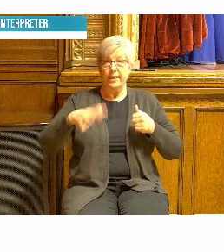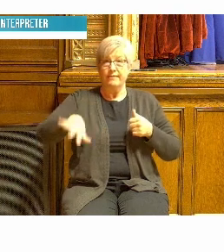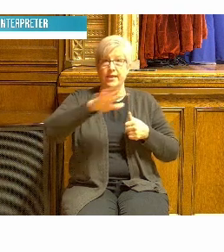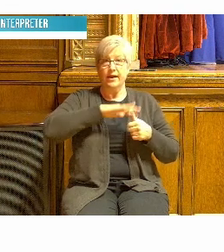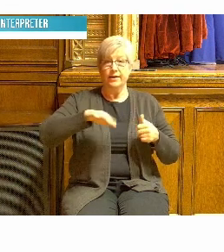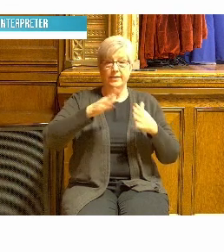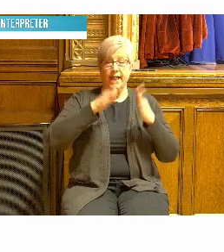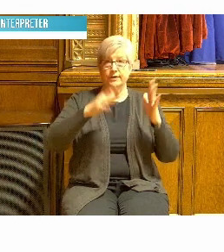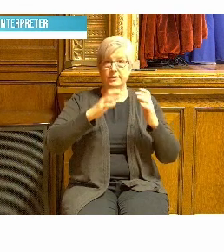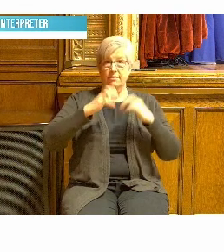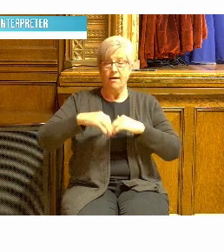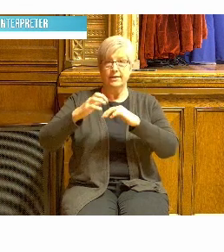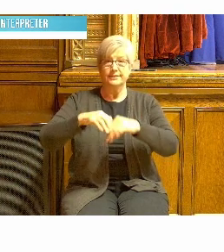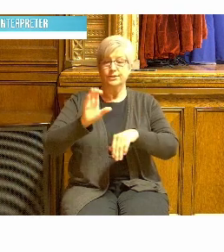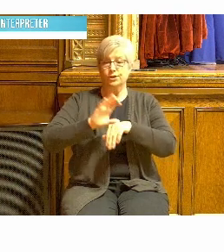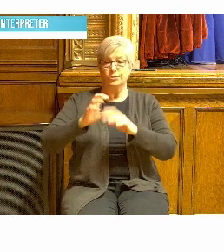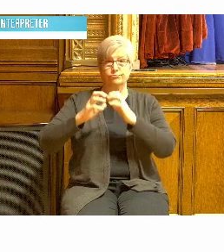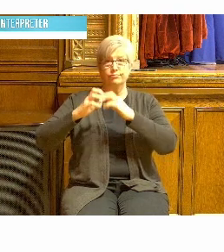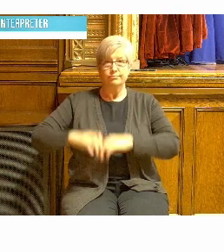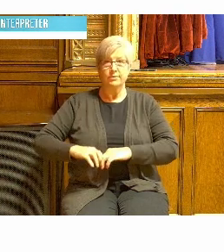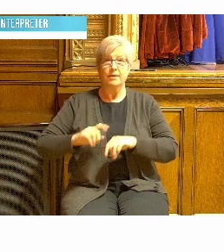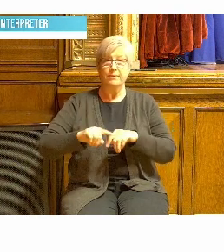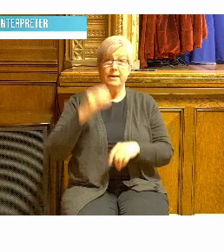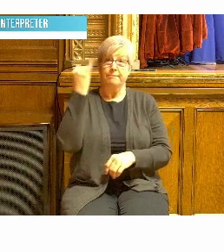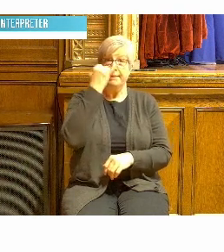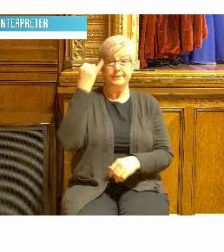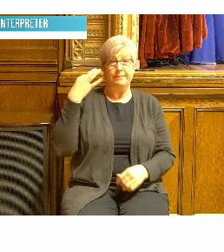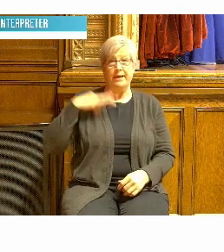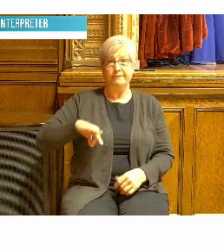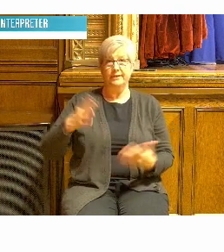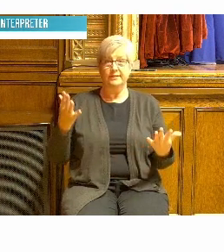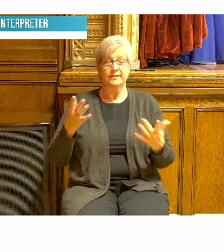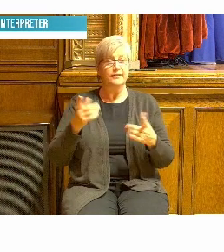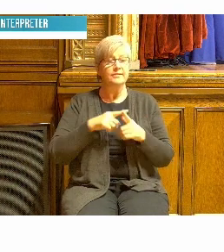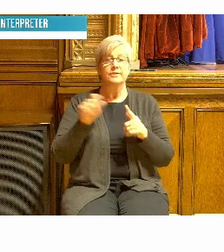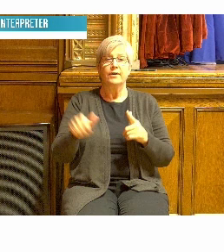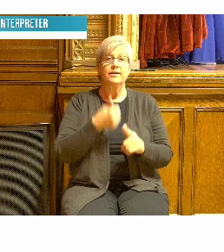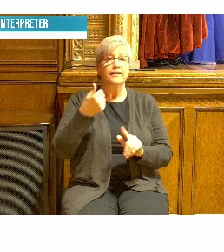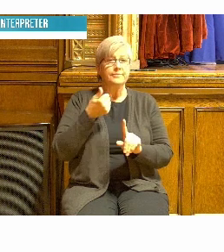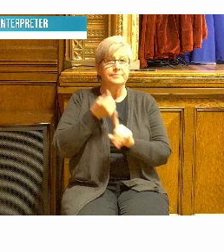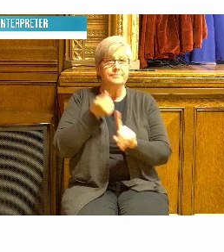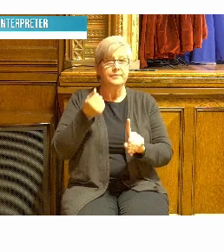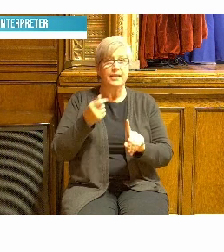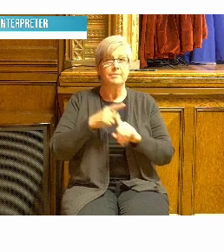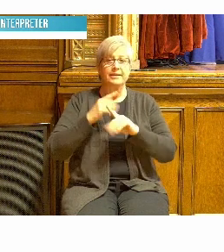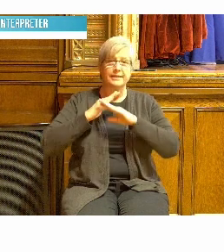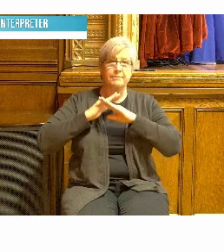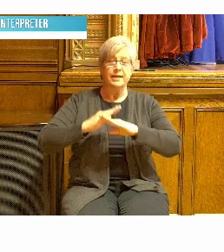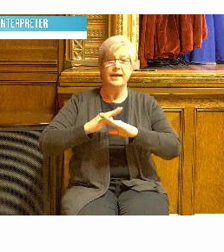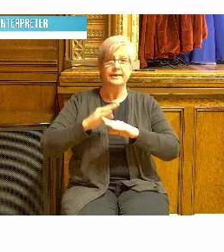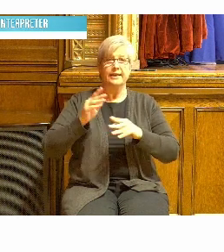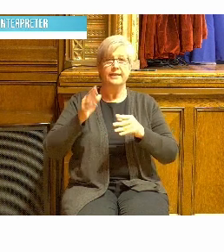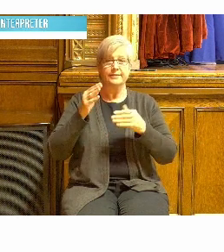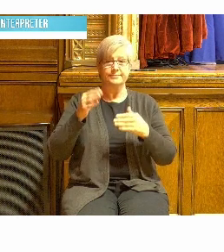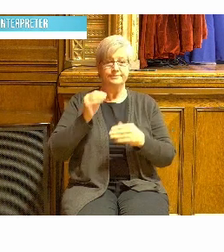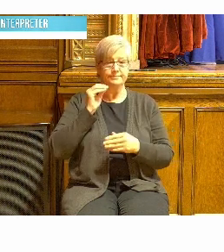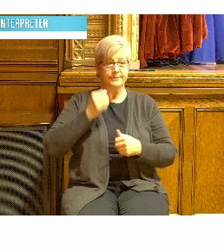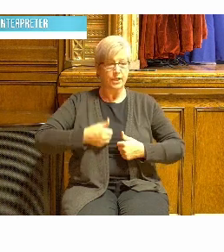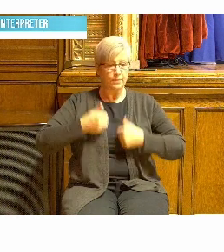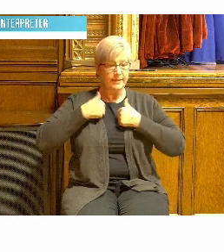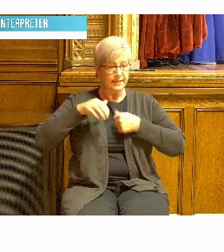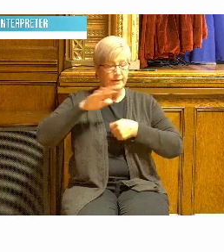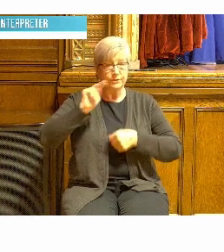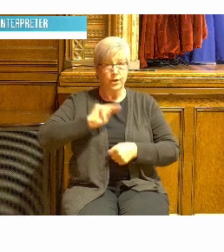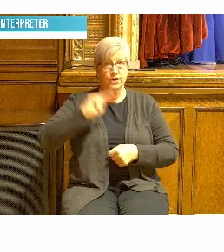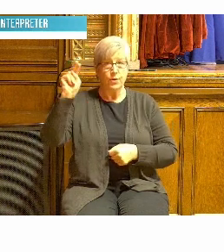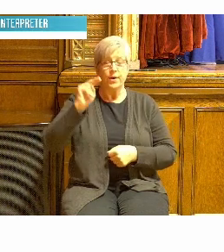neighborhood and attending that church, but a big gain for Pepsi. It also has another effect. By effectively blocking the residential area to the north, the